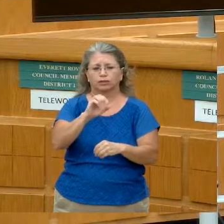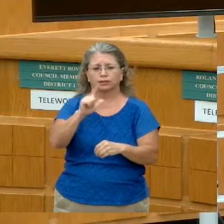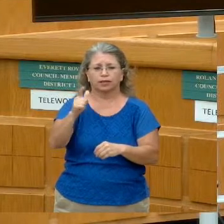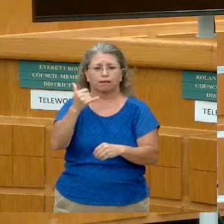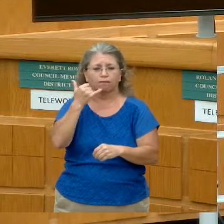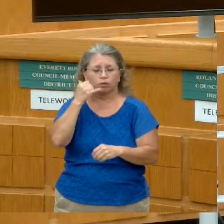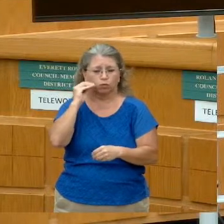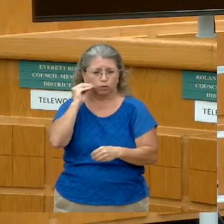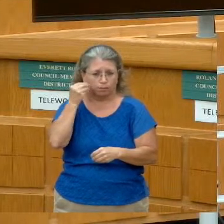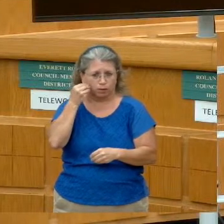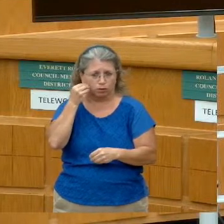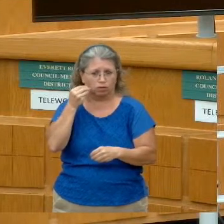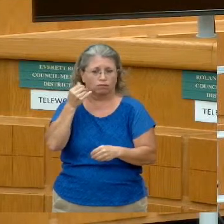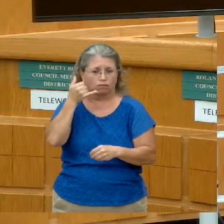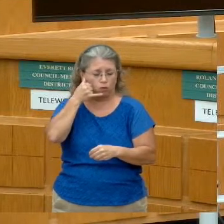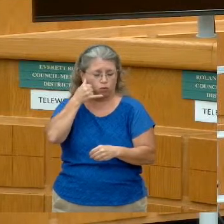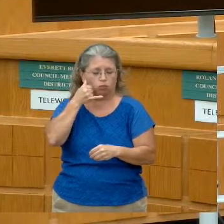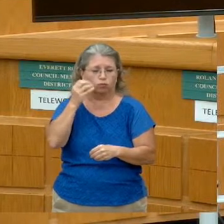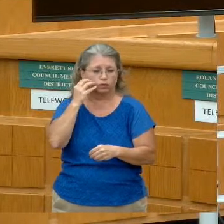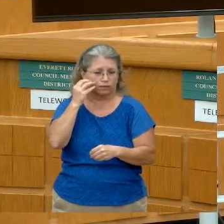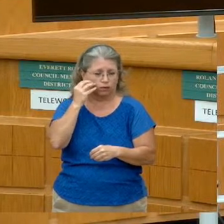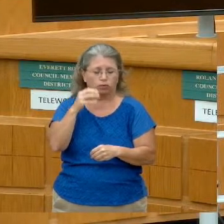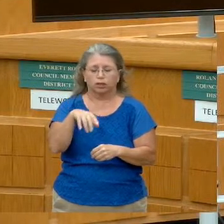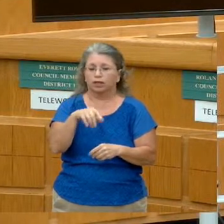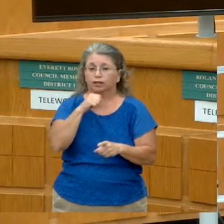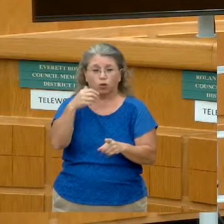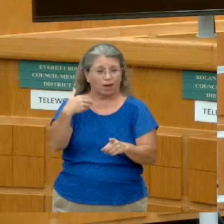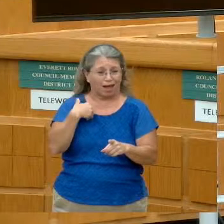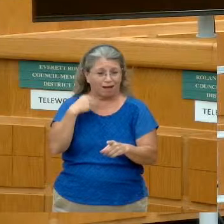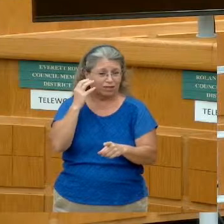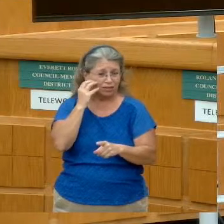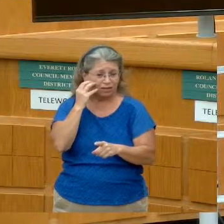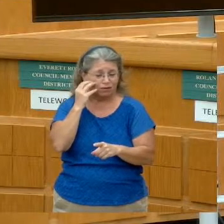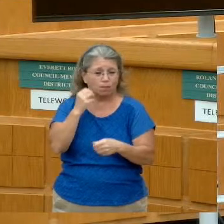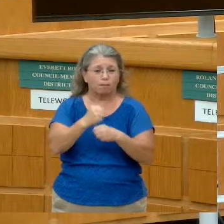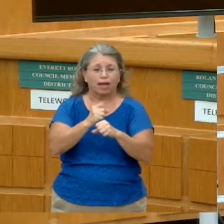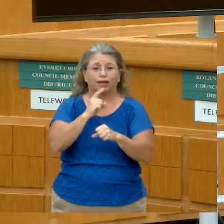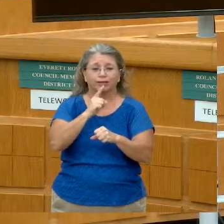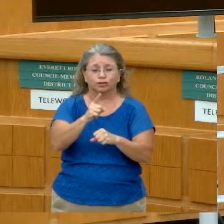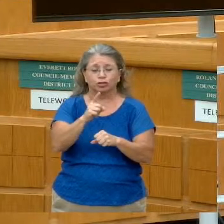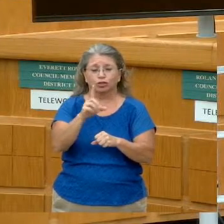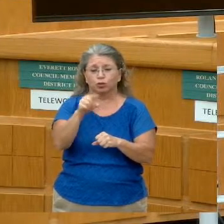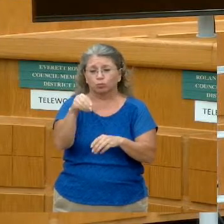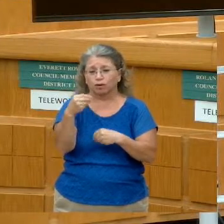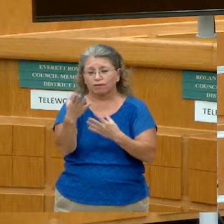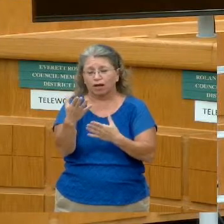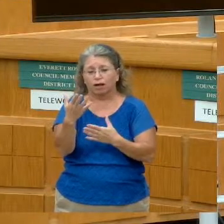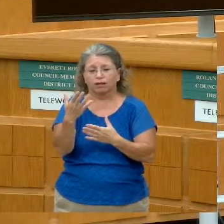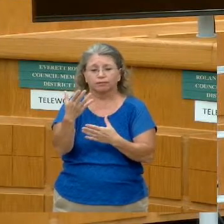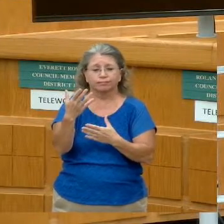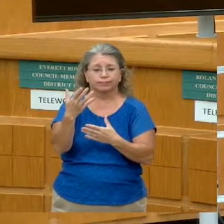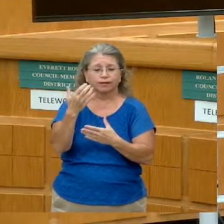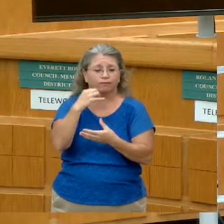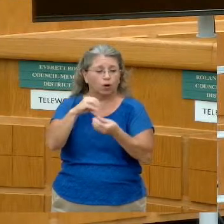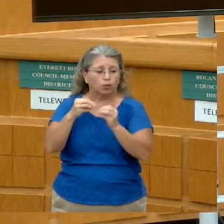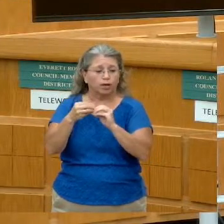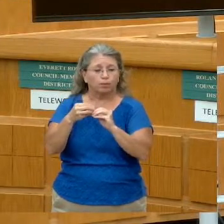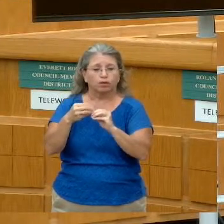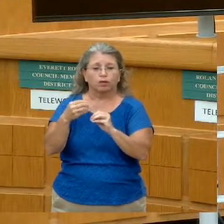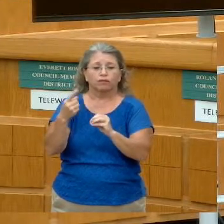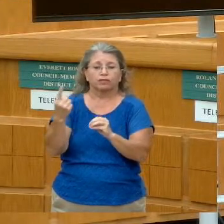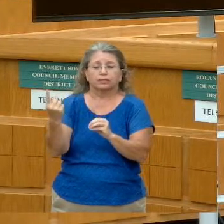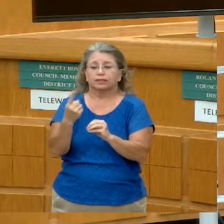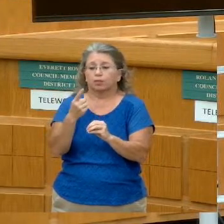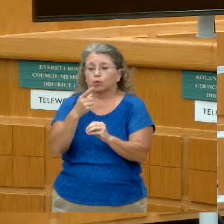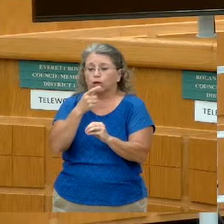reverse alert system. If you don't have a cell phone, be sure and give a number, of somebody that will get in touch